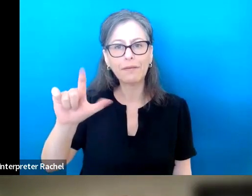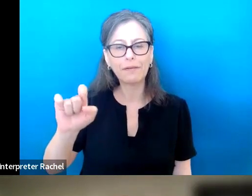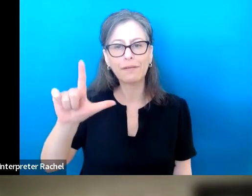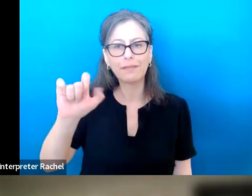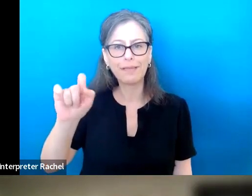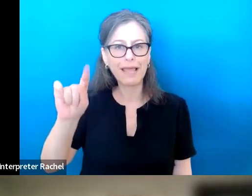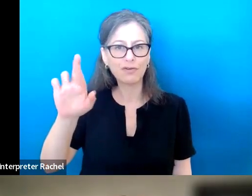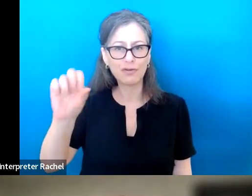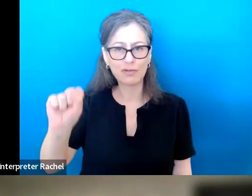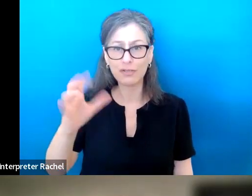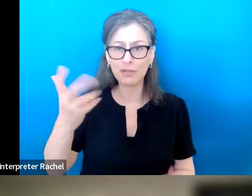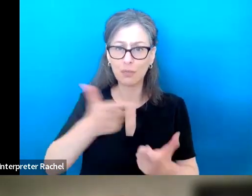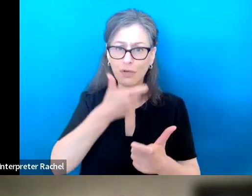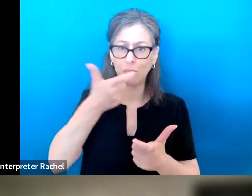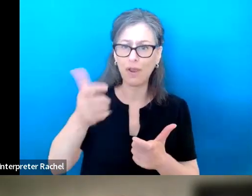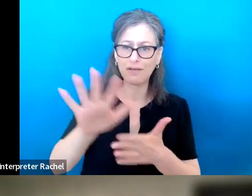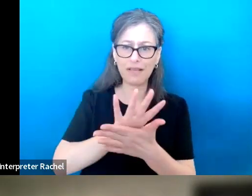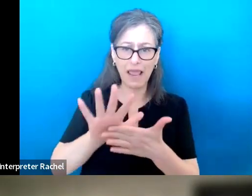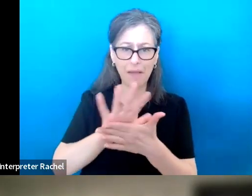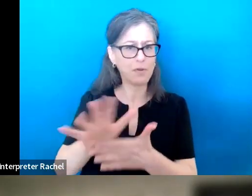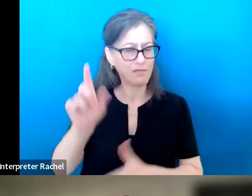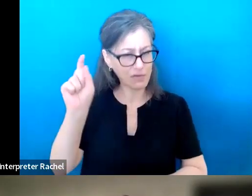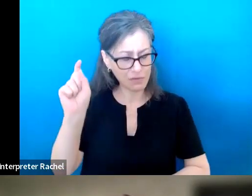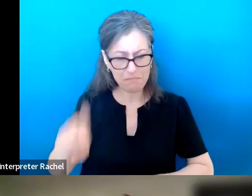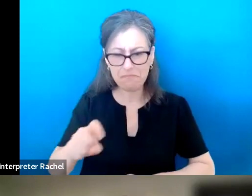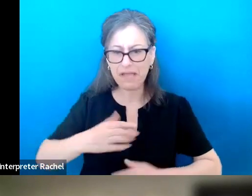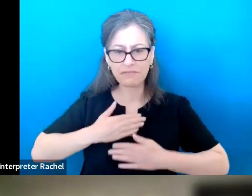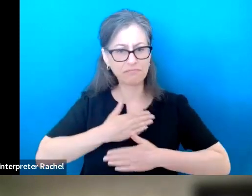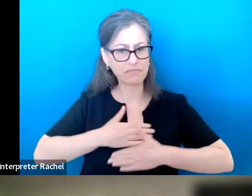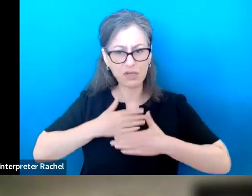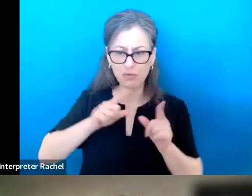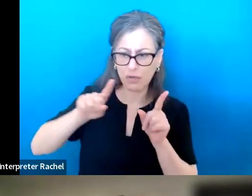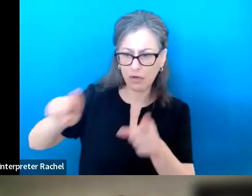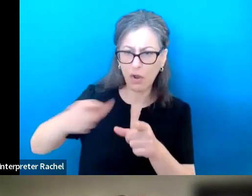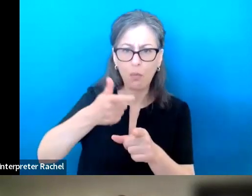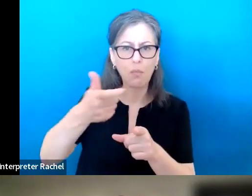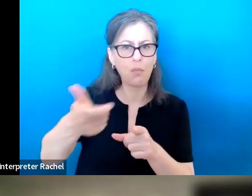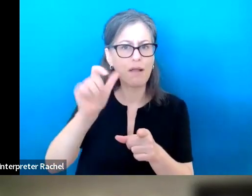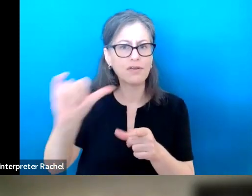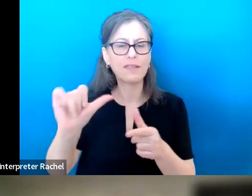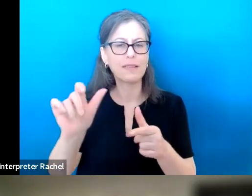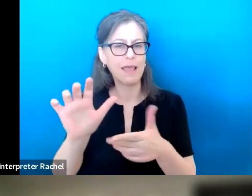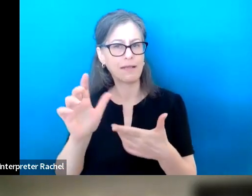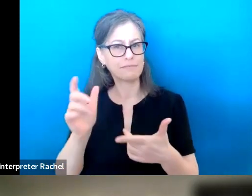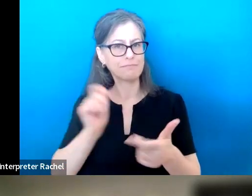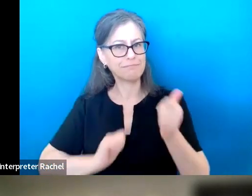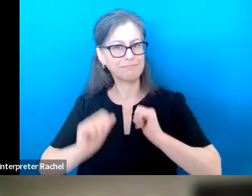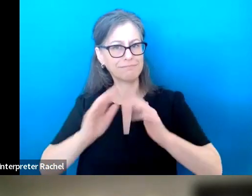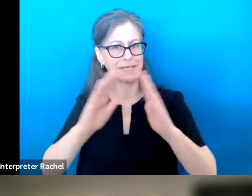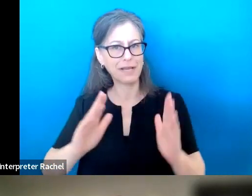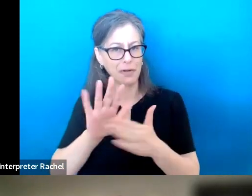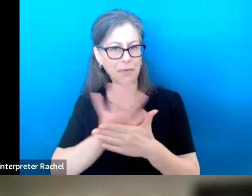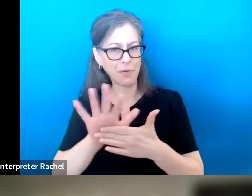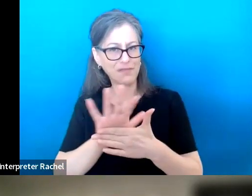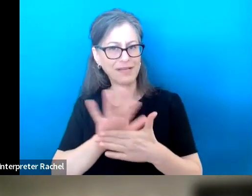of pure joy, you must run to the theater as soon as possible. So Thea, I'm going to start